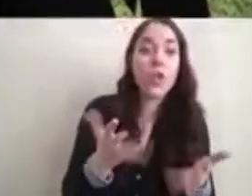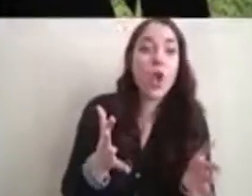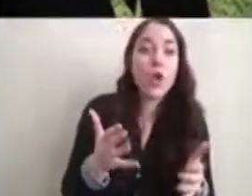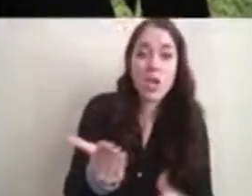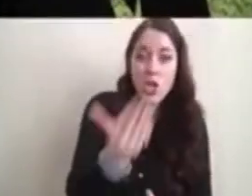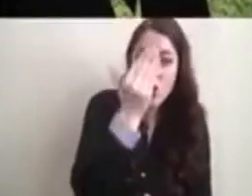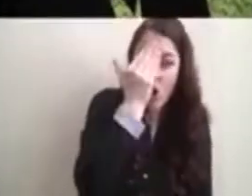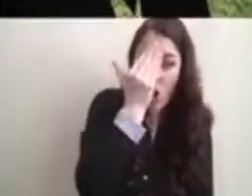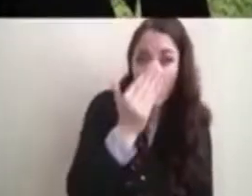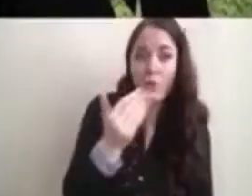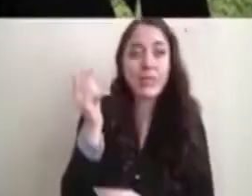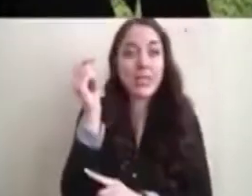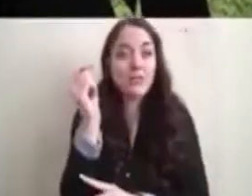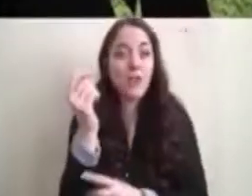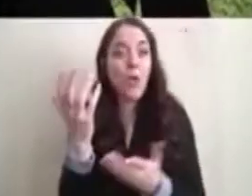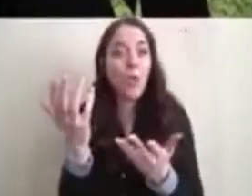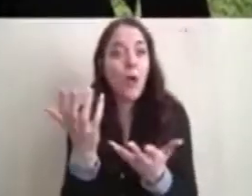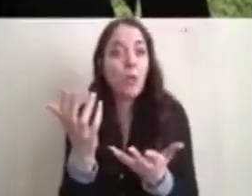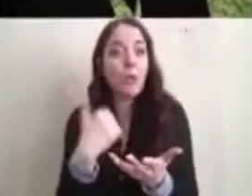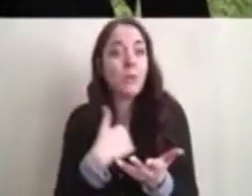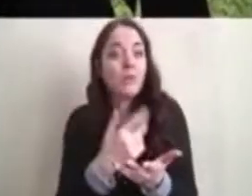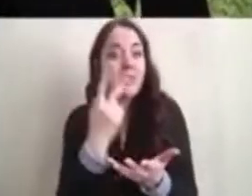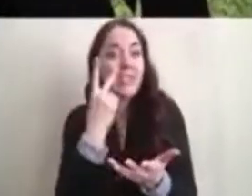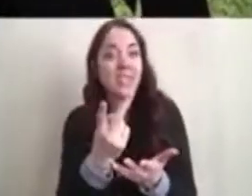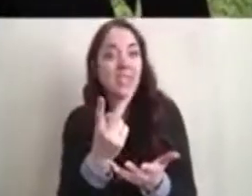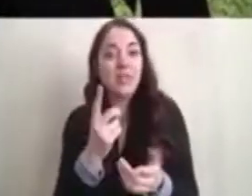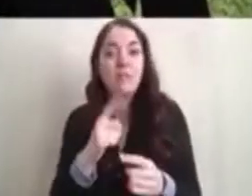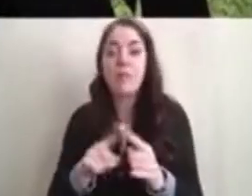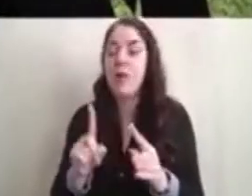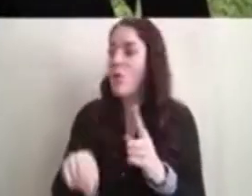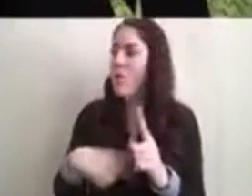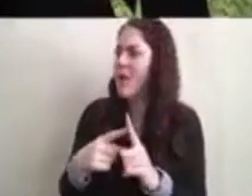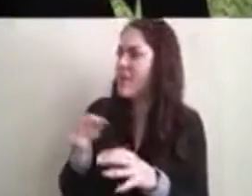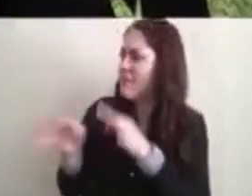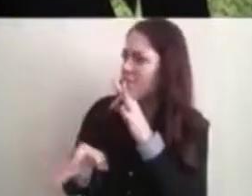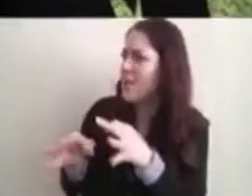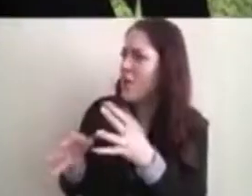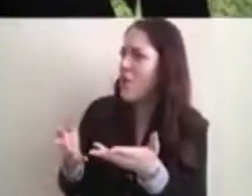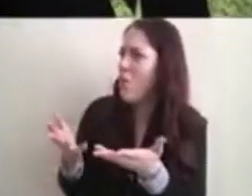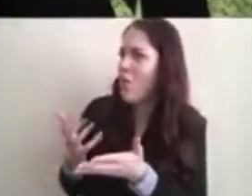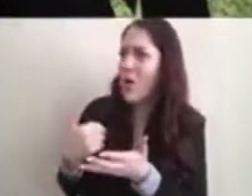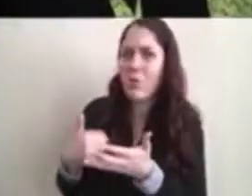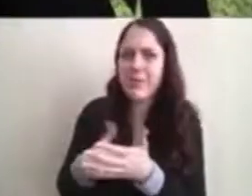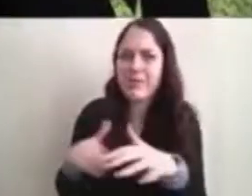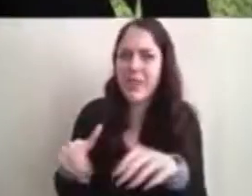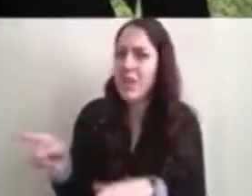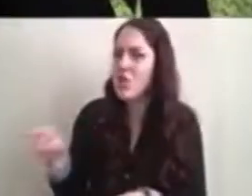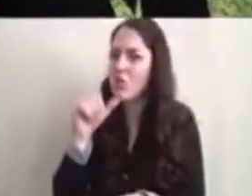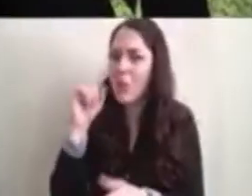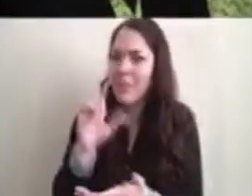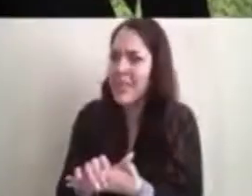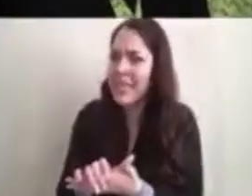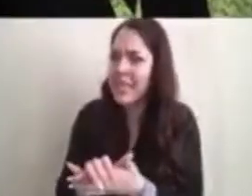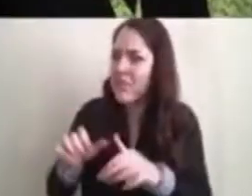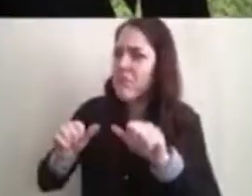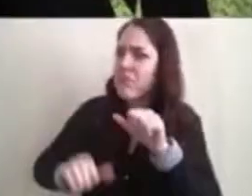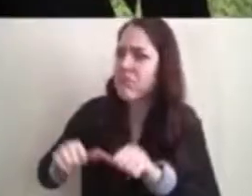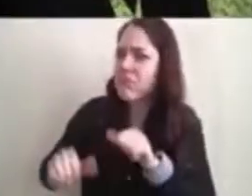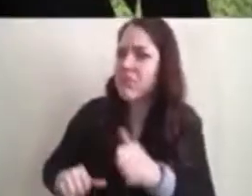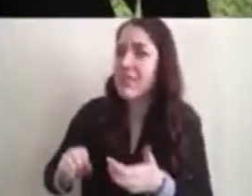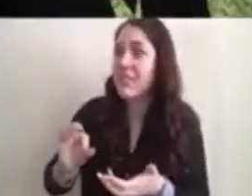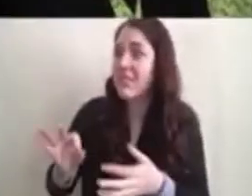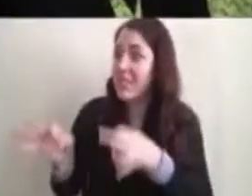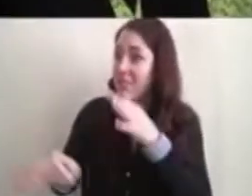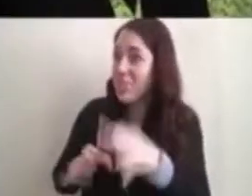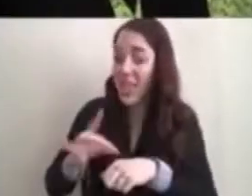about heavenly things? No one has gone up to heaven except the one who came down from heaven, the promised